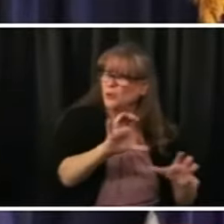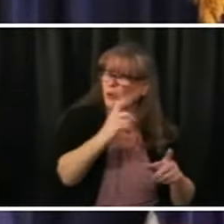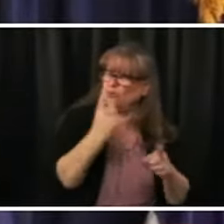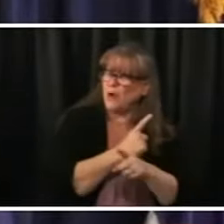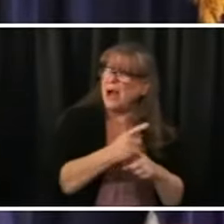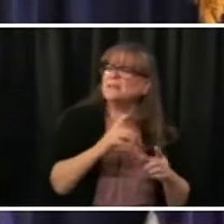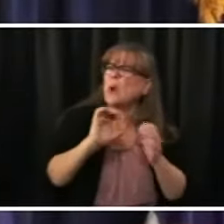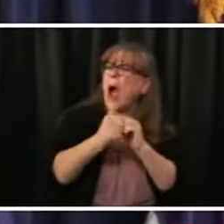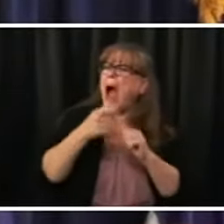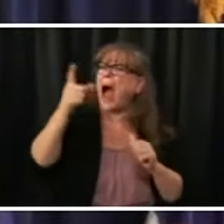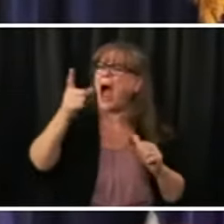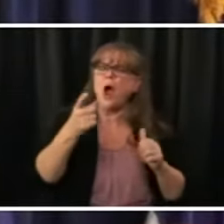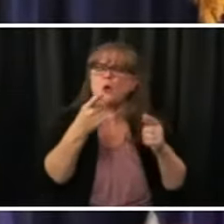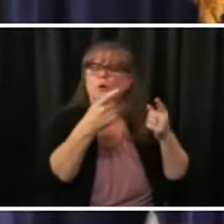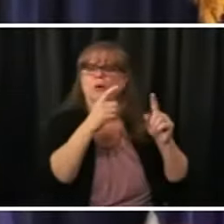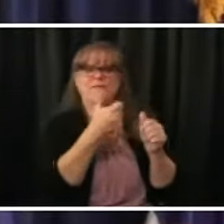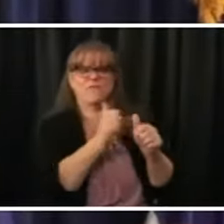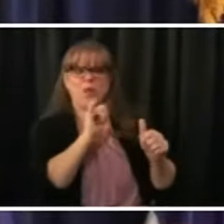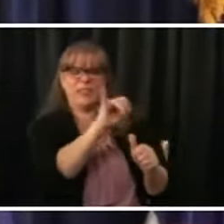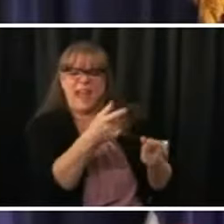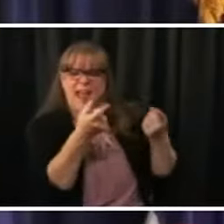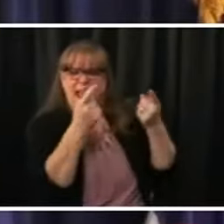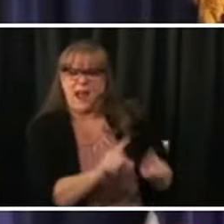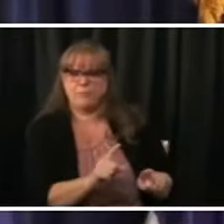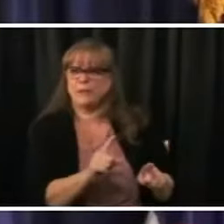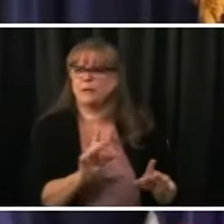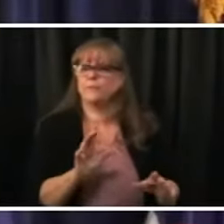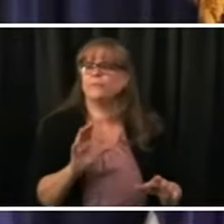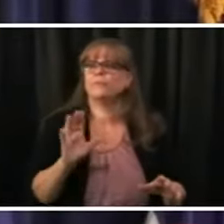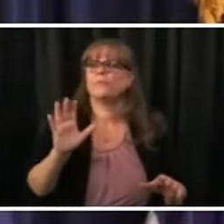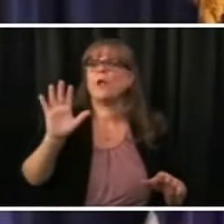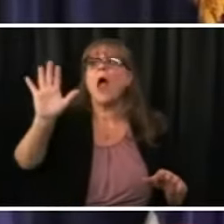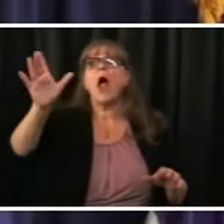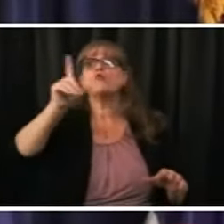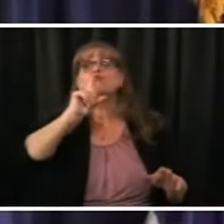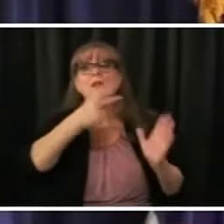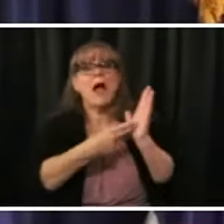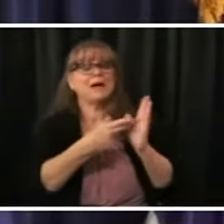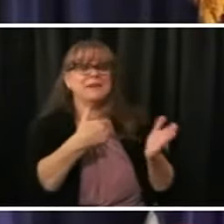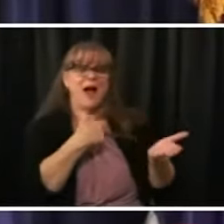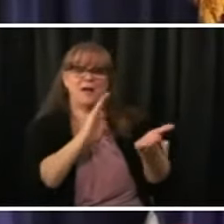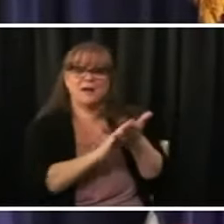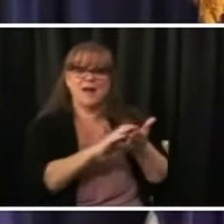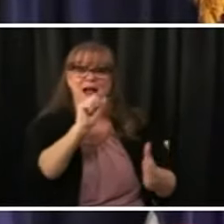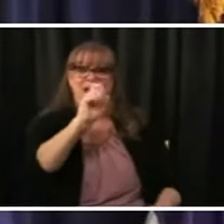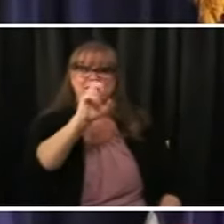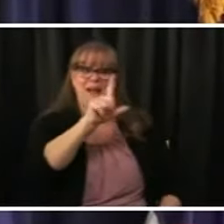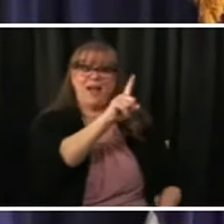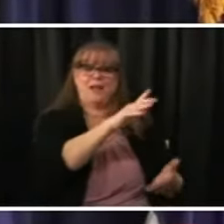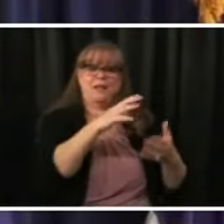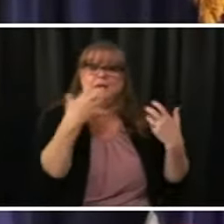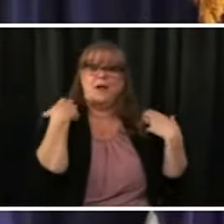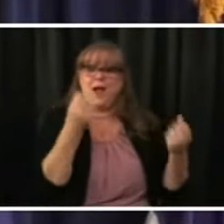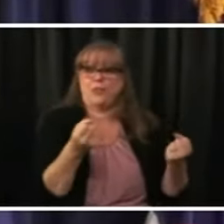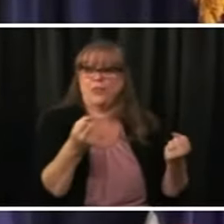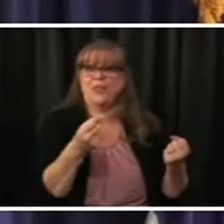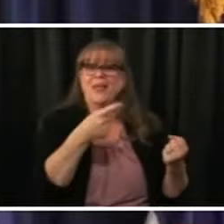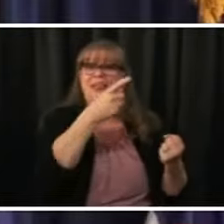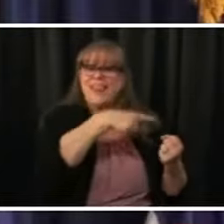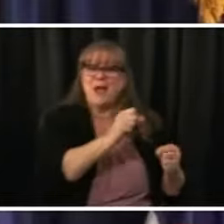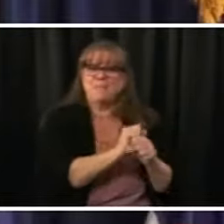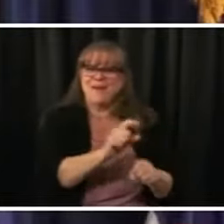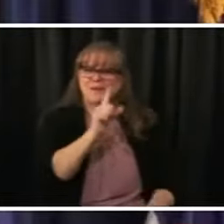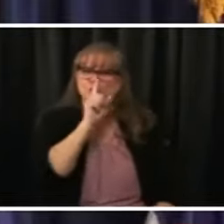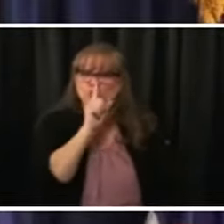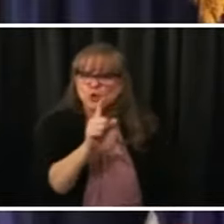really applaud the quick thinking at SCL Health and Jeffco Public Schools for making sure that those 200 doses were